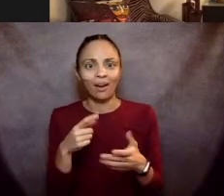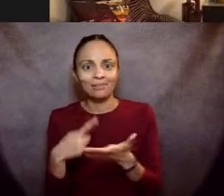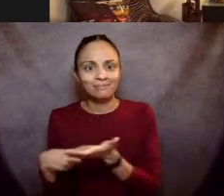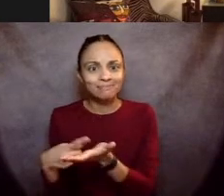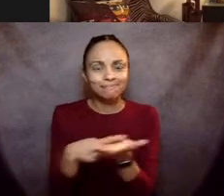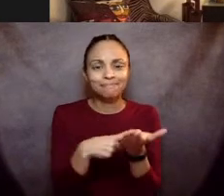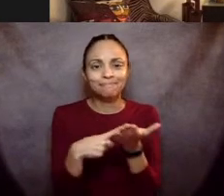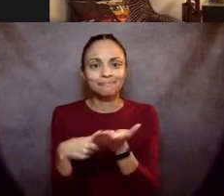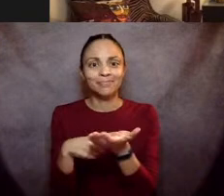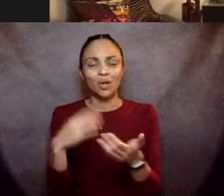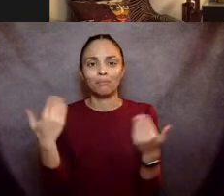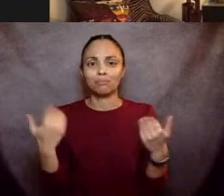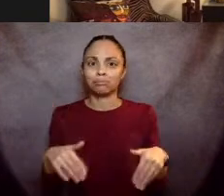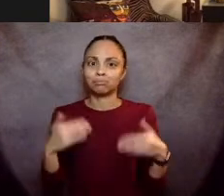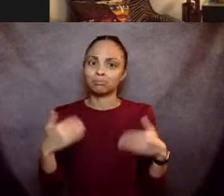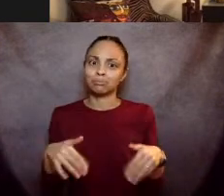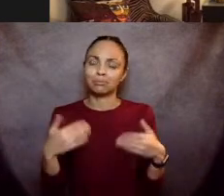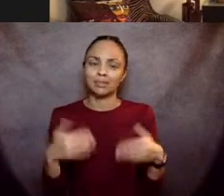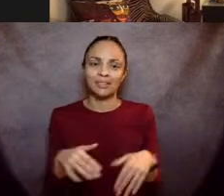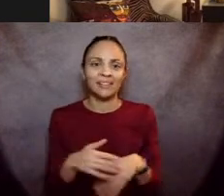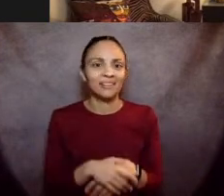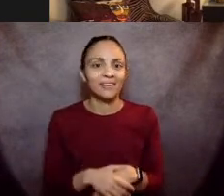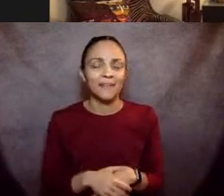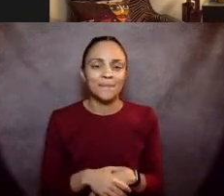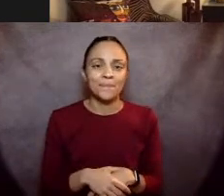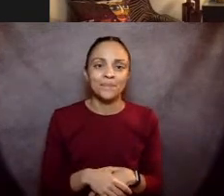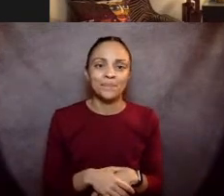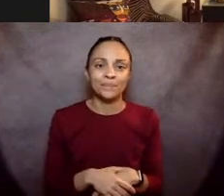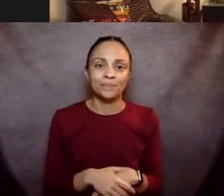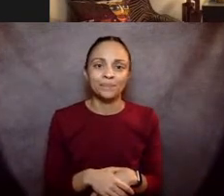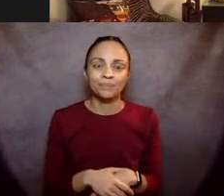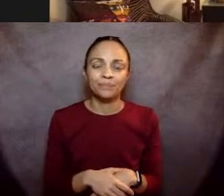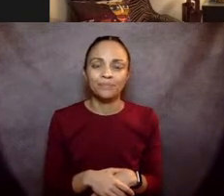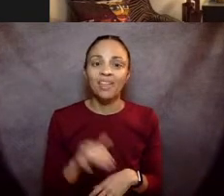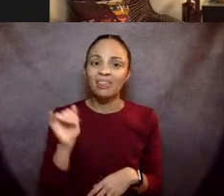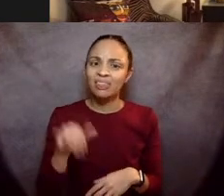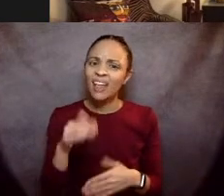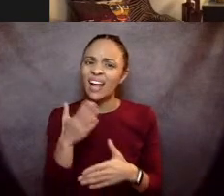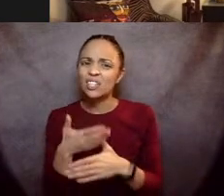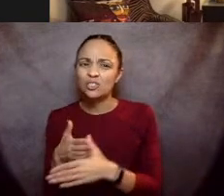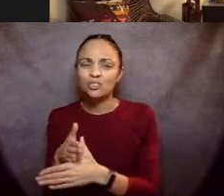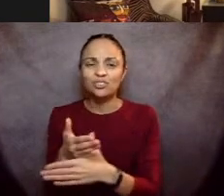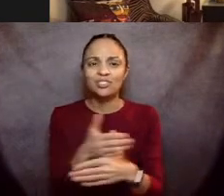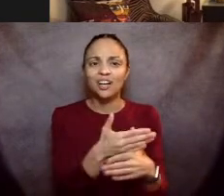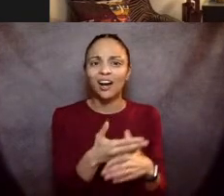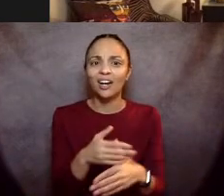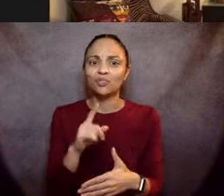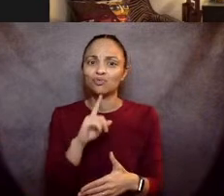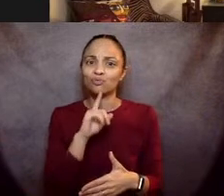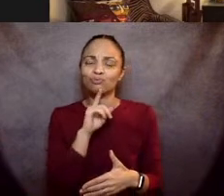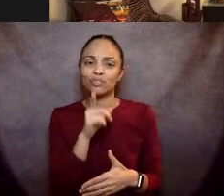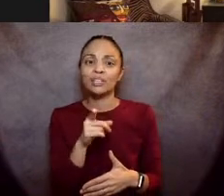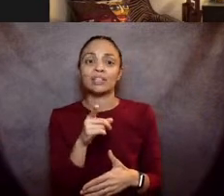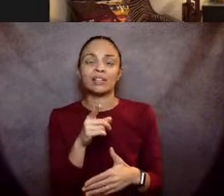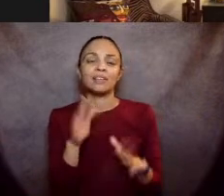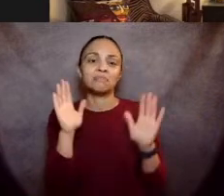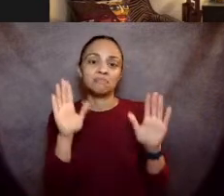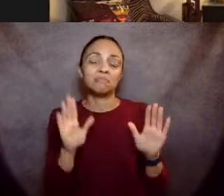that the young people who've graduated out of our program started doing in